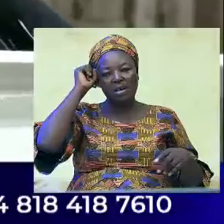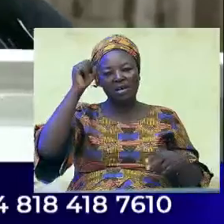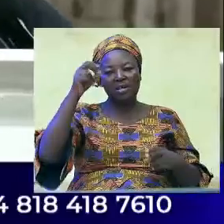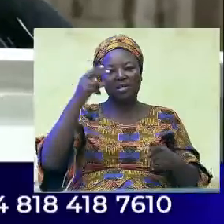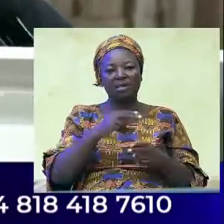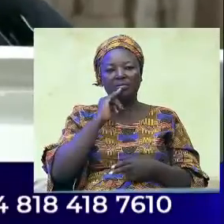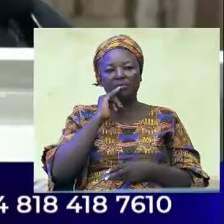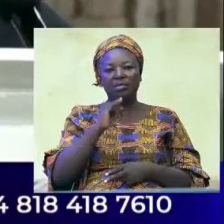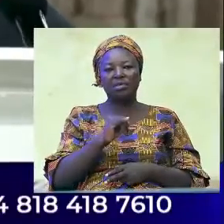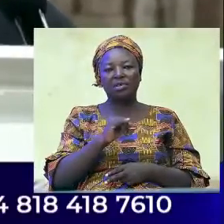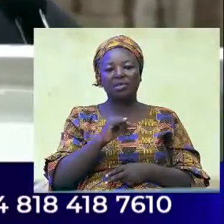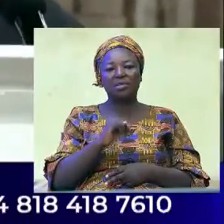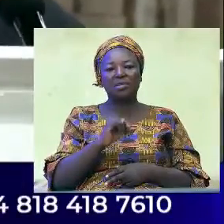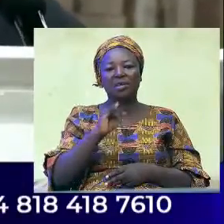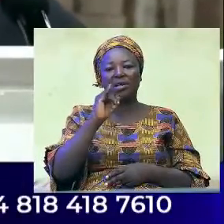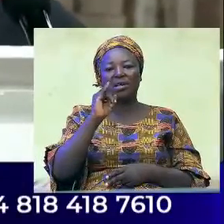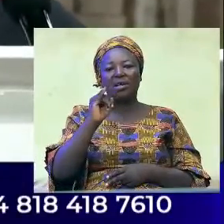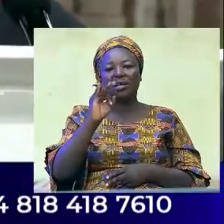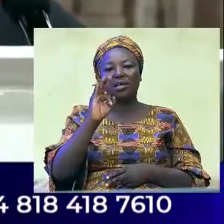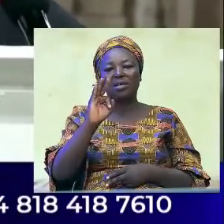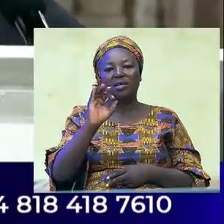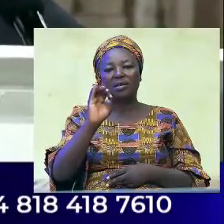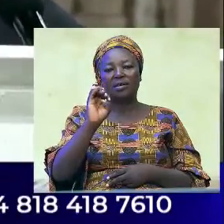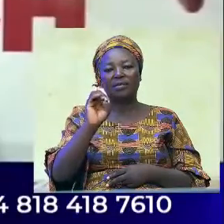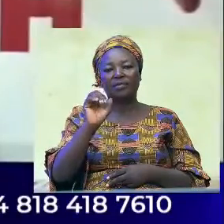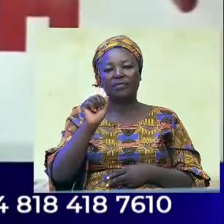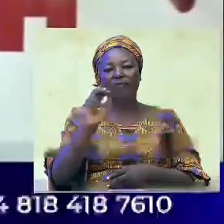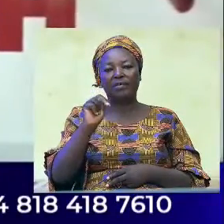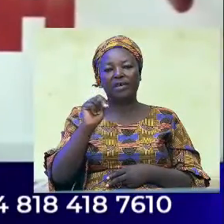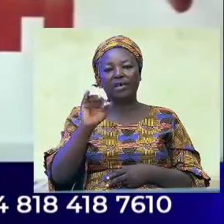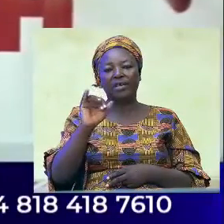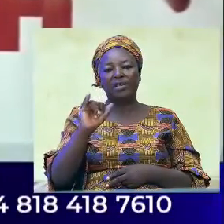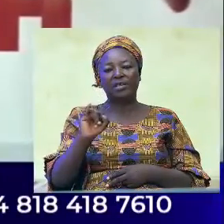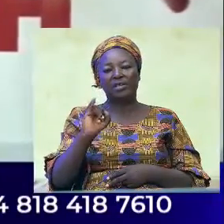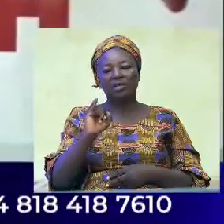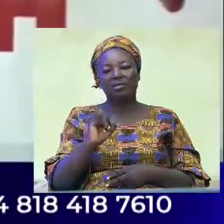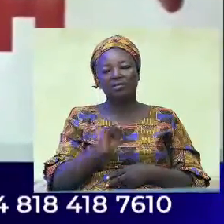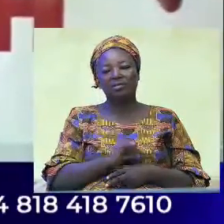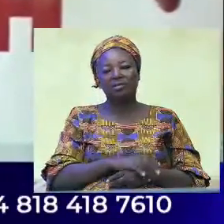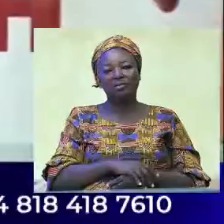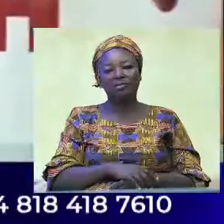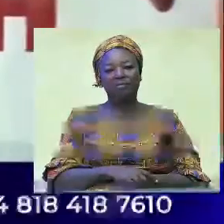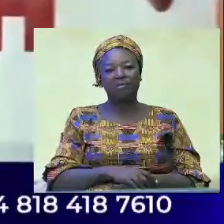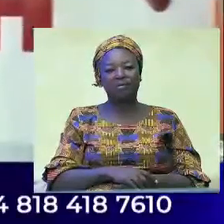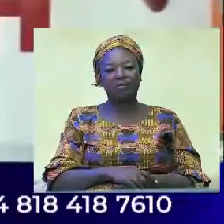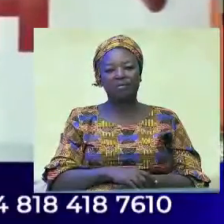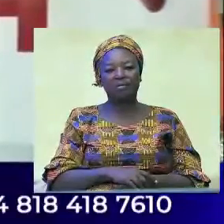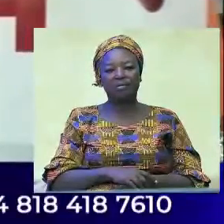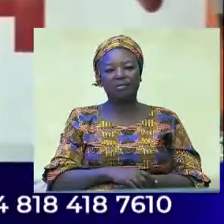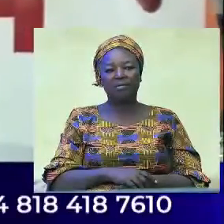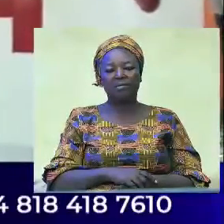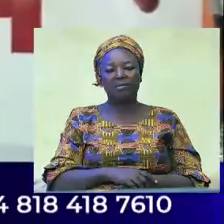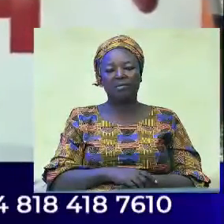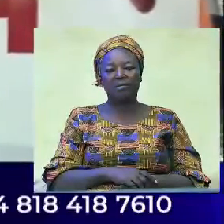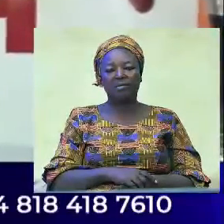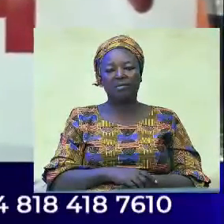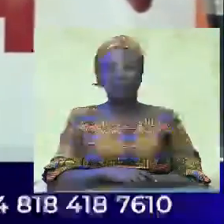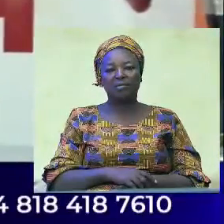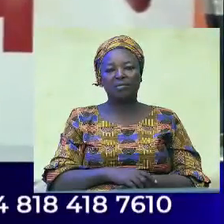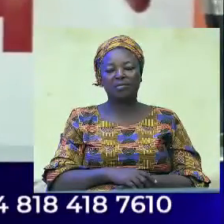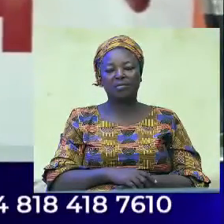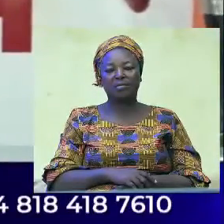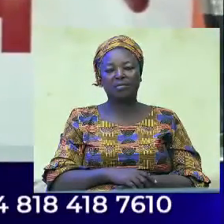Praise the Lord. My name is Pastor Ugoke Christopher Ifeanyi of Deeperlife Bible Church, Obolo